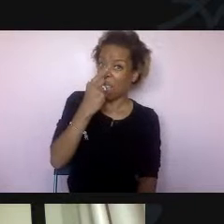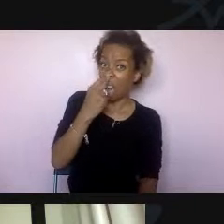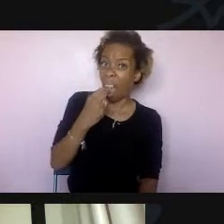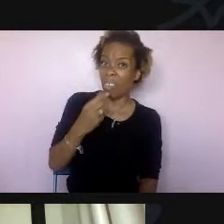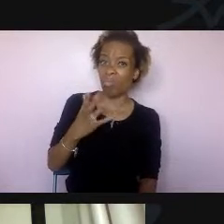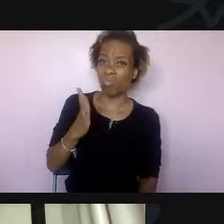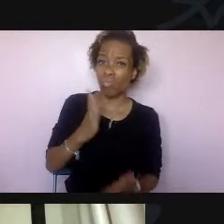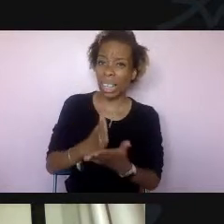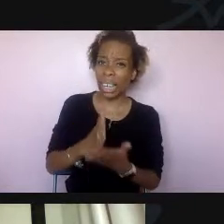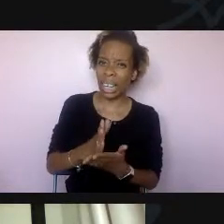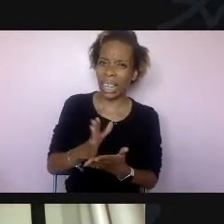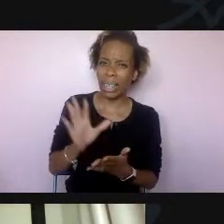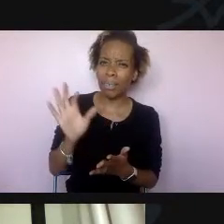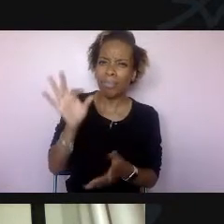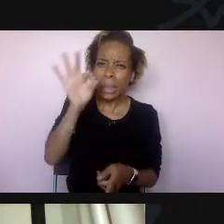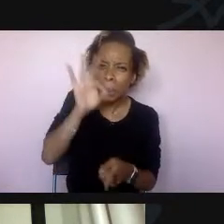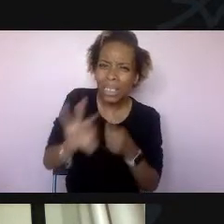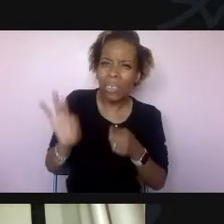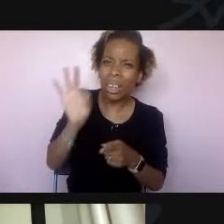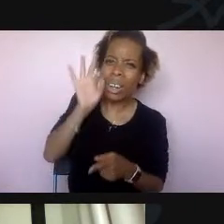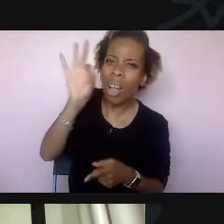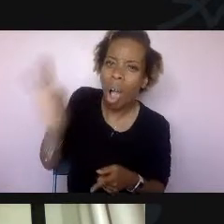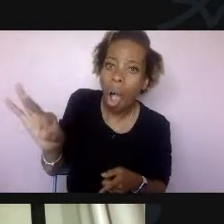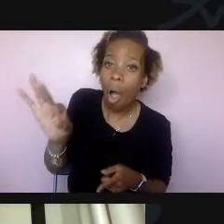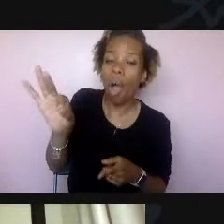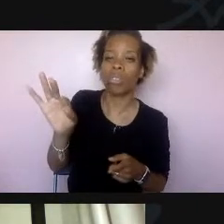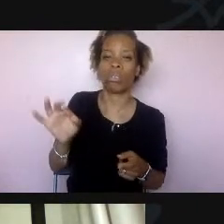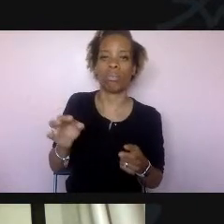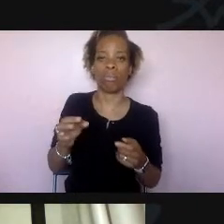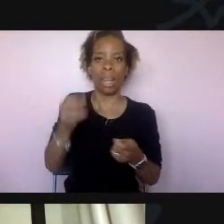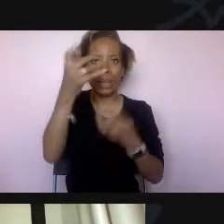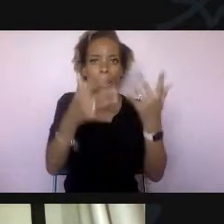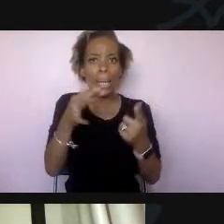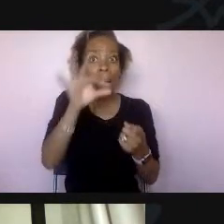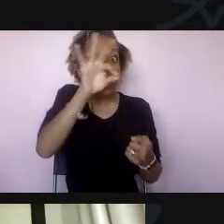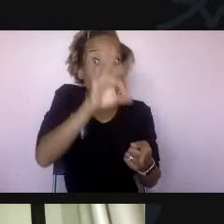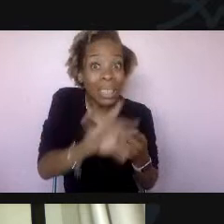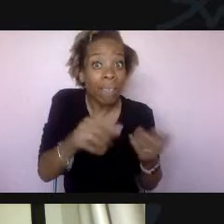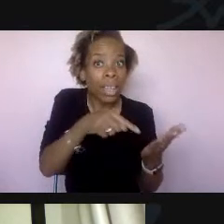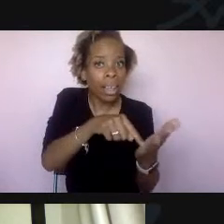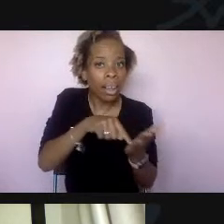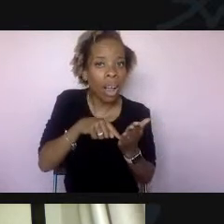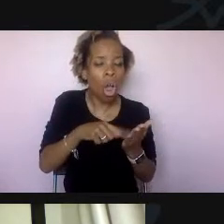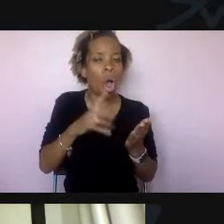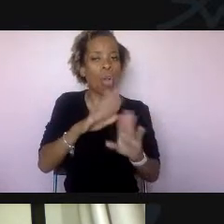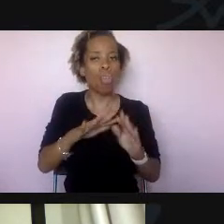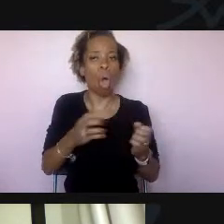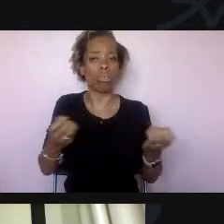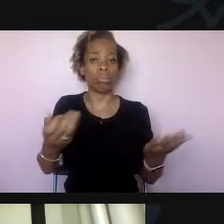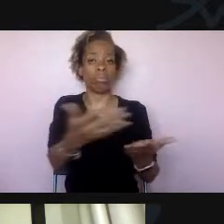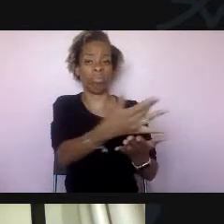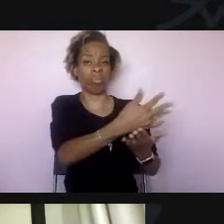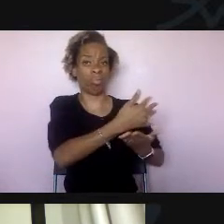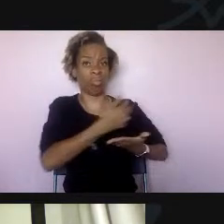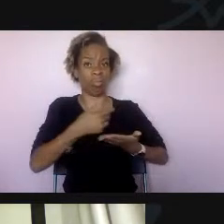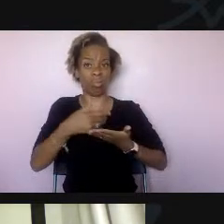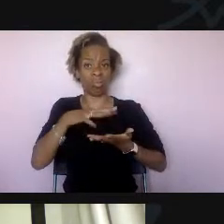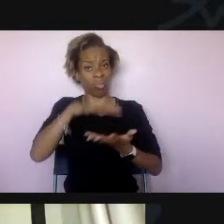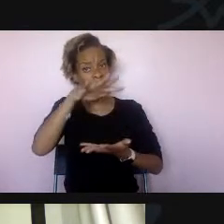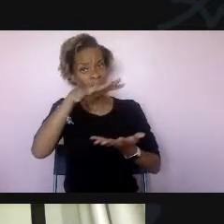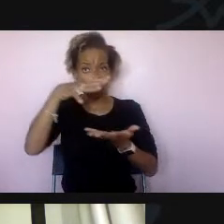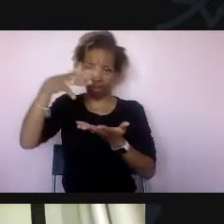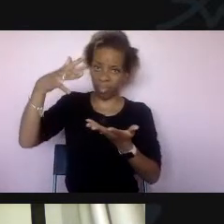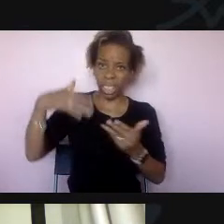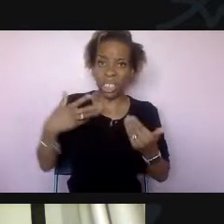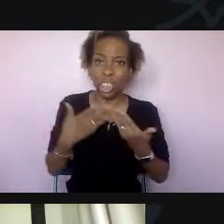innovative about how we go about seeking data from employers and being able to capture some of those more complex aspects of the equality